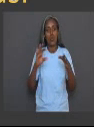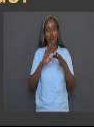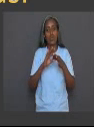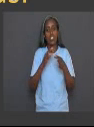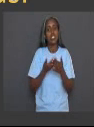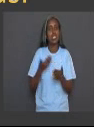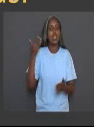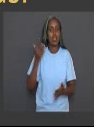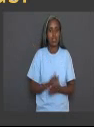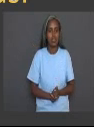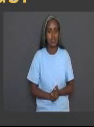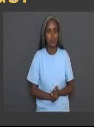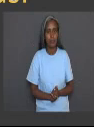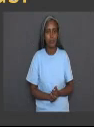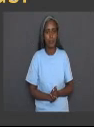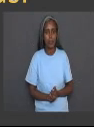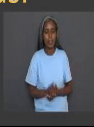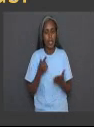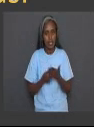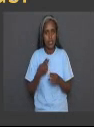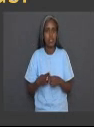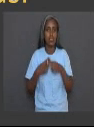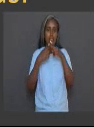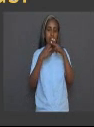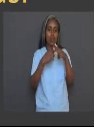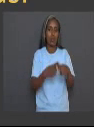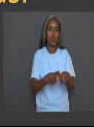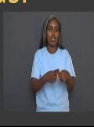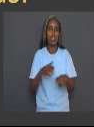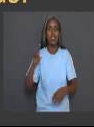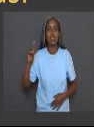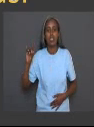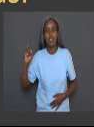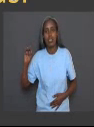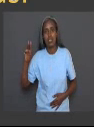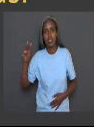earnings. This is called a dividend.